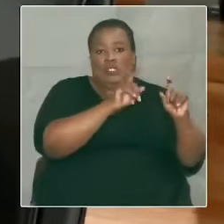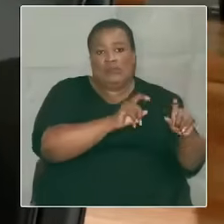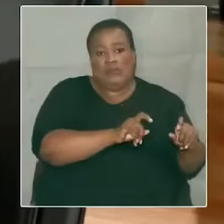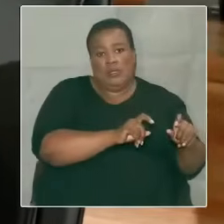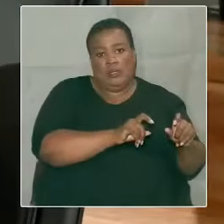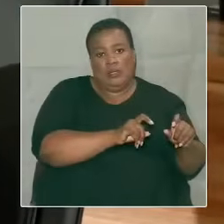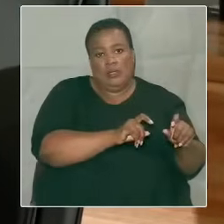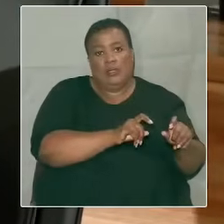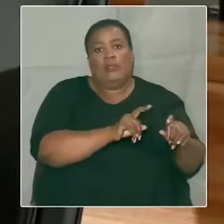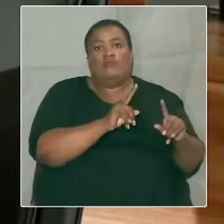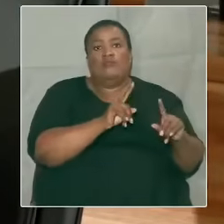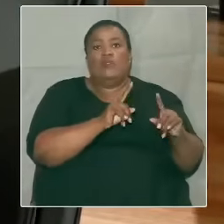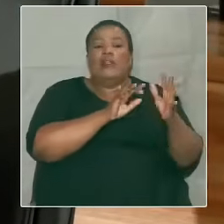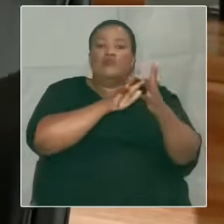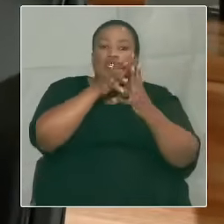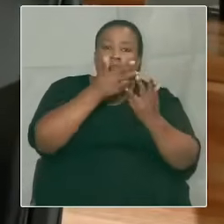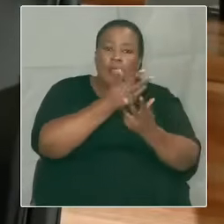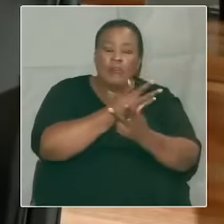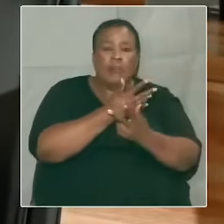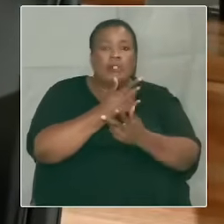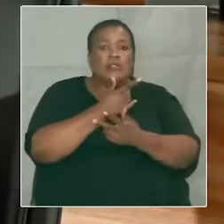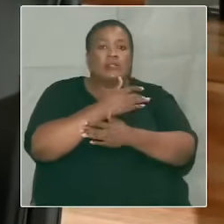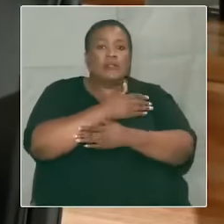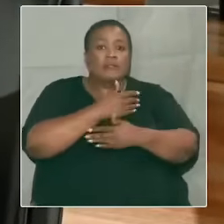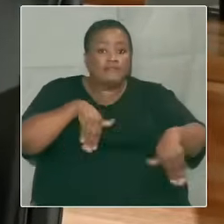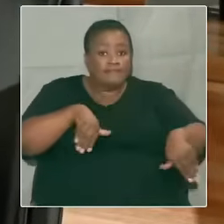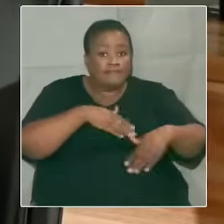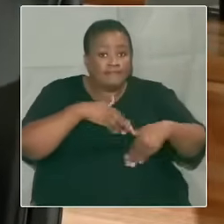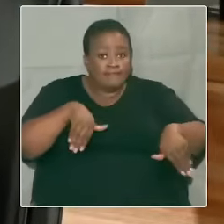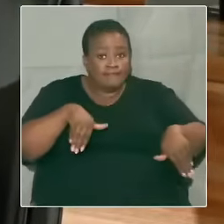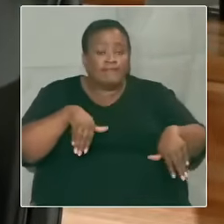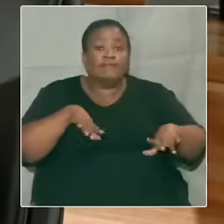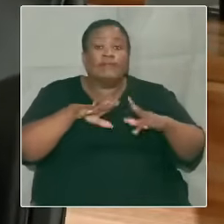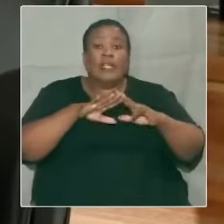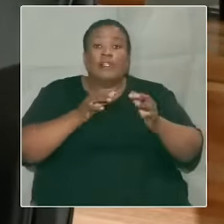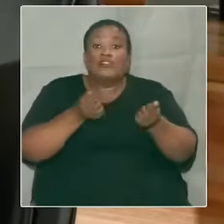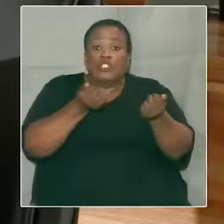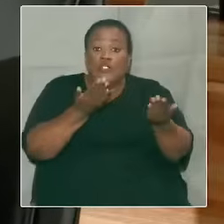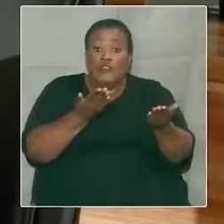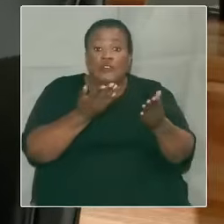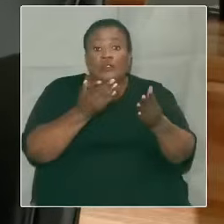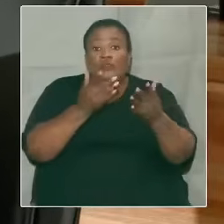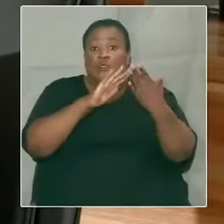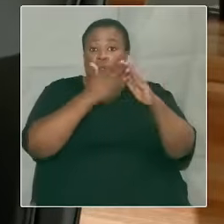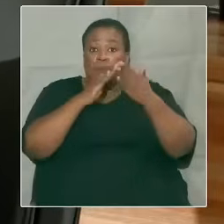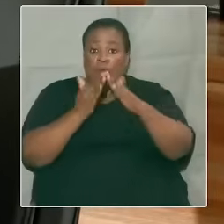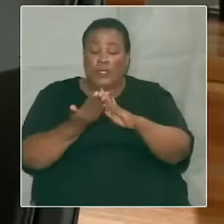impartiality, and service to the public. And